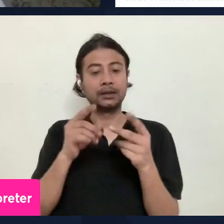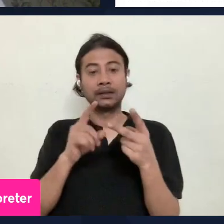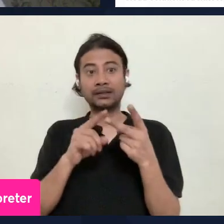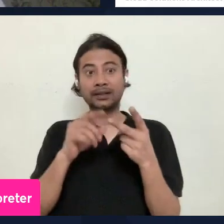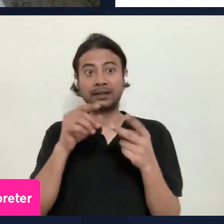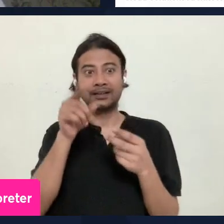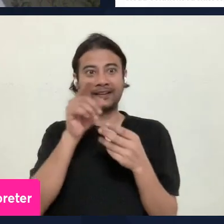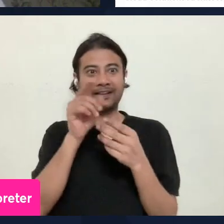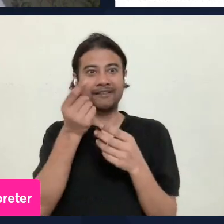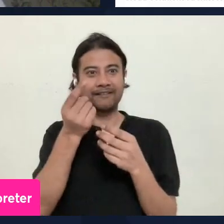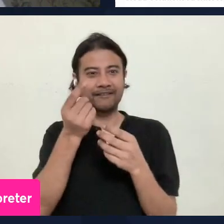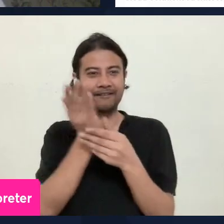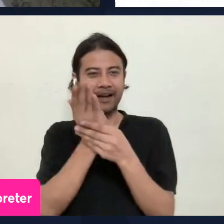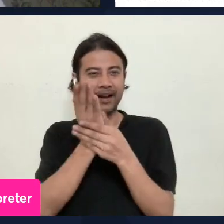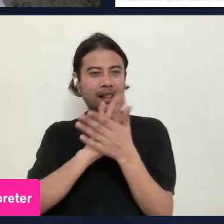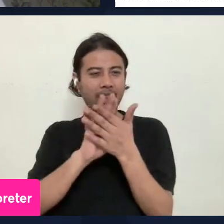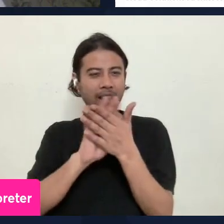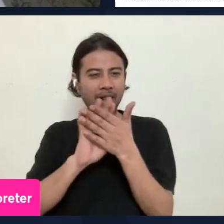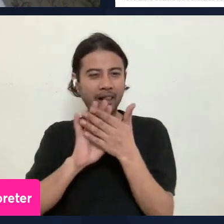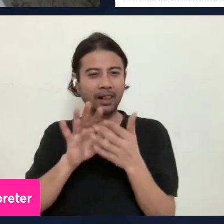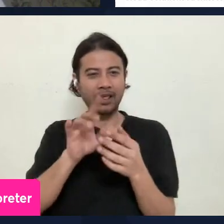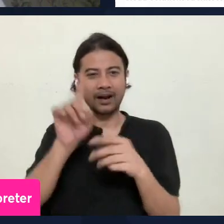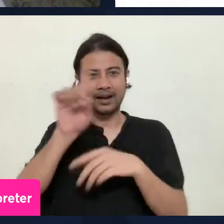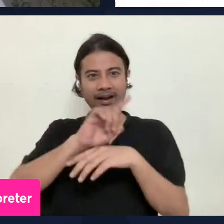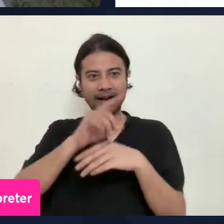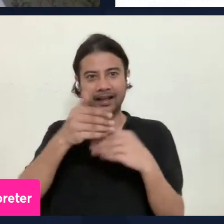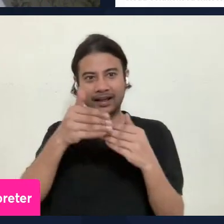introduction of flexible service level.